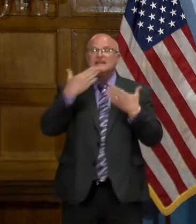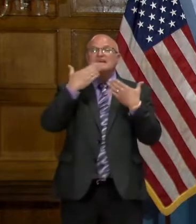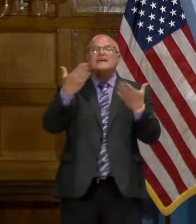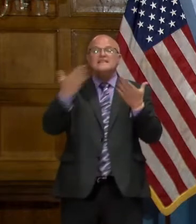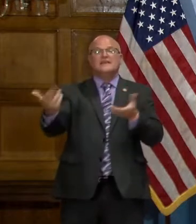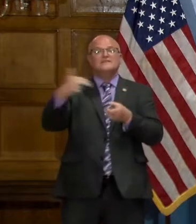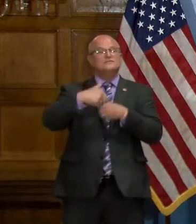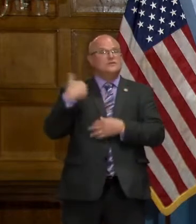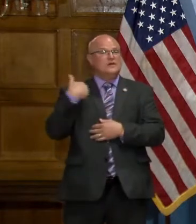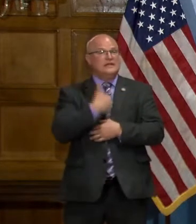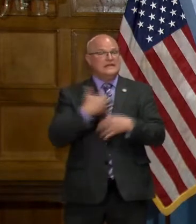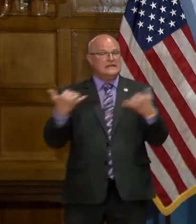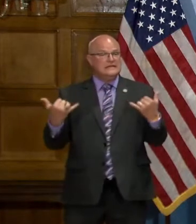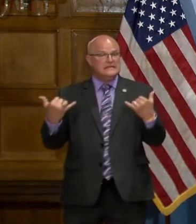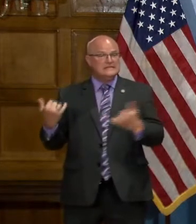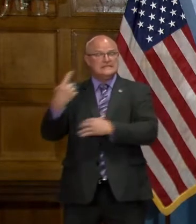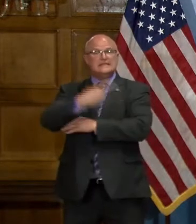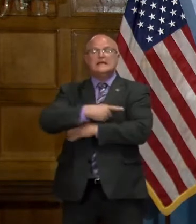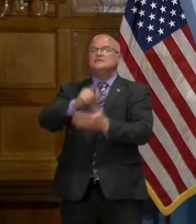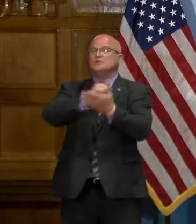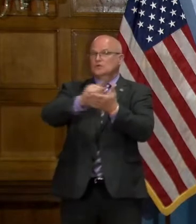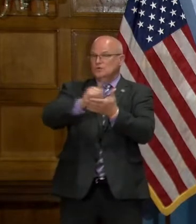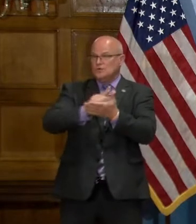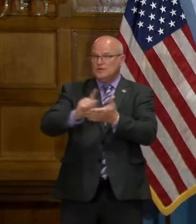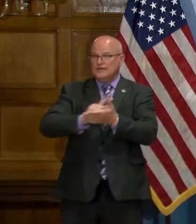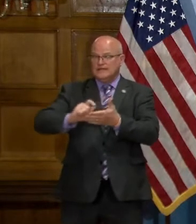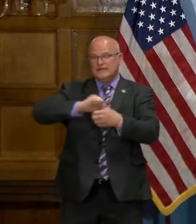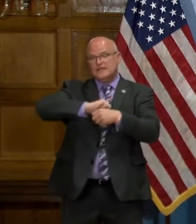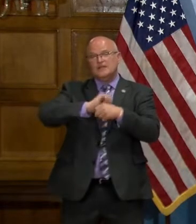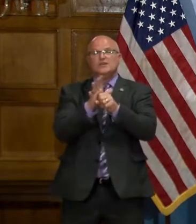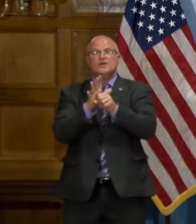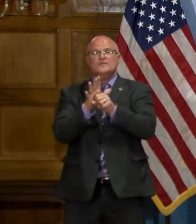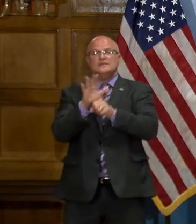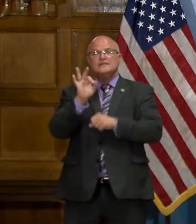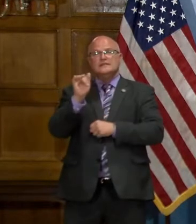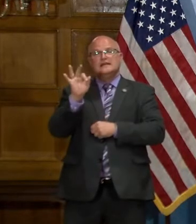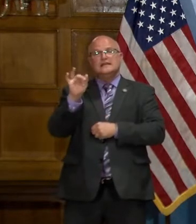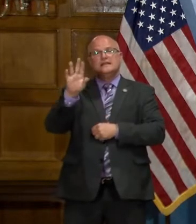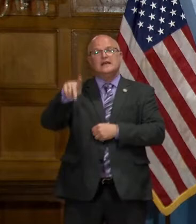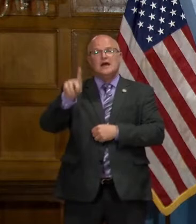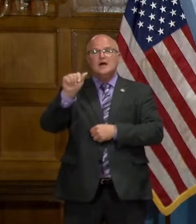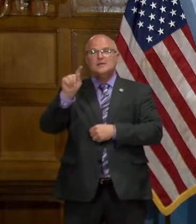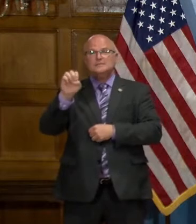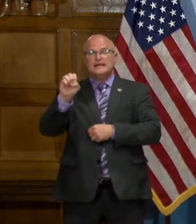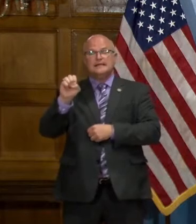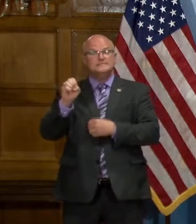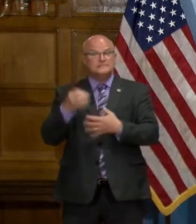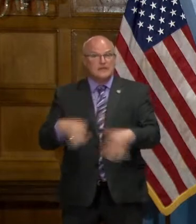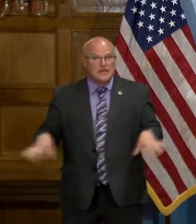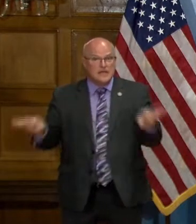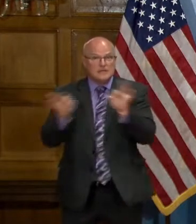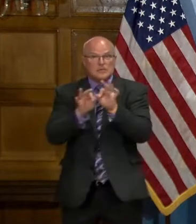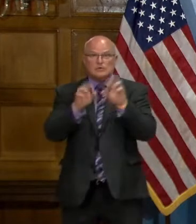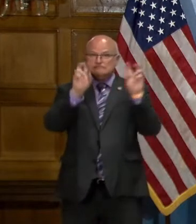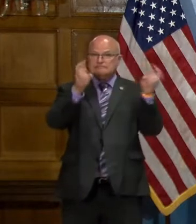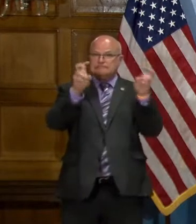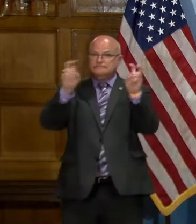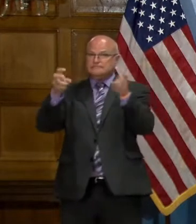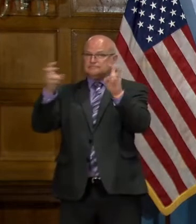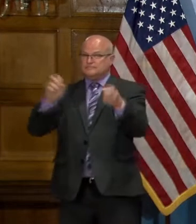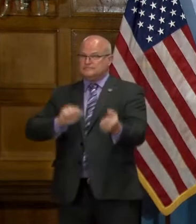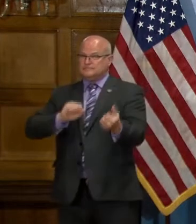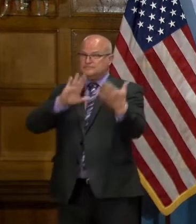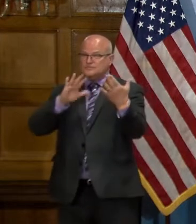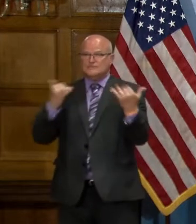for joining me for today's weekly COVID-19 update. We have some very important topics to address